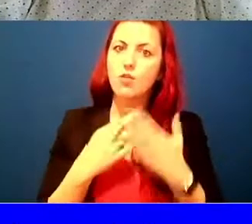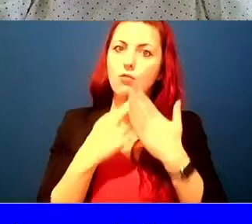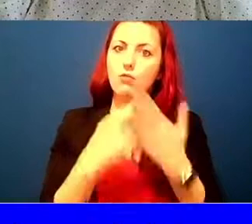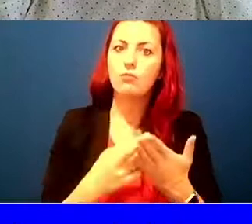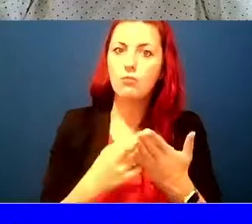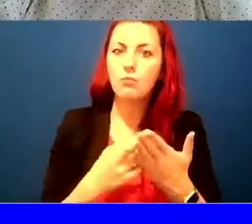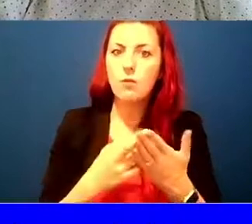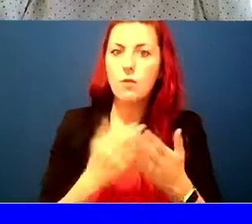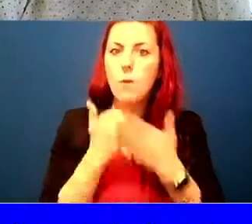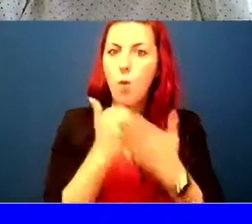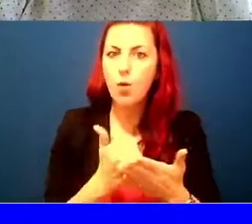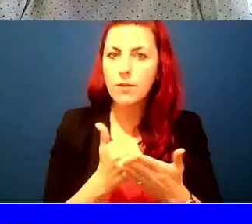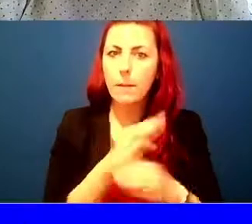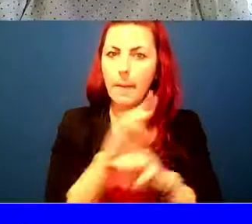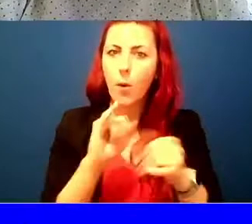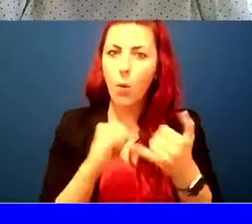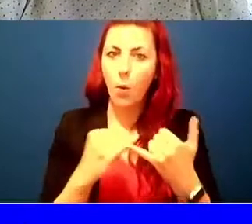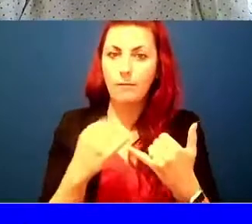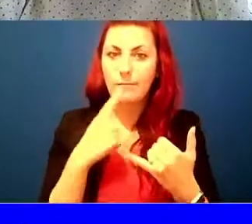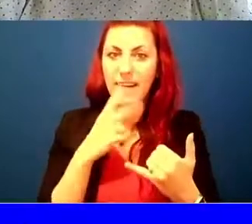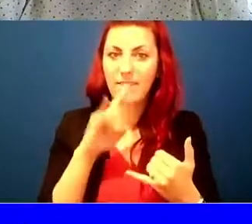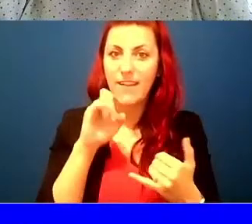interviews. If you could move on, please.